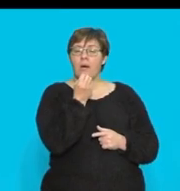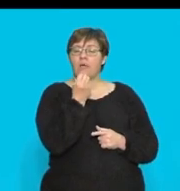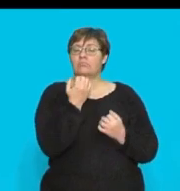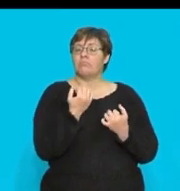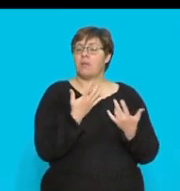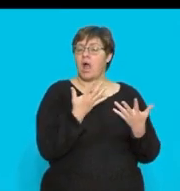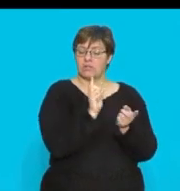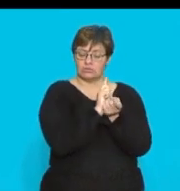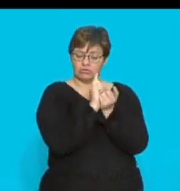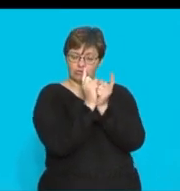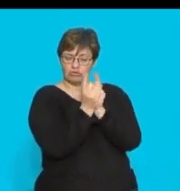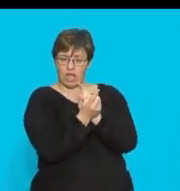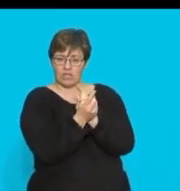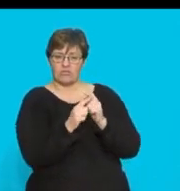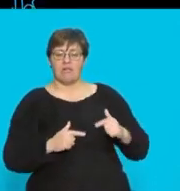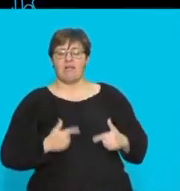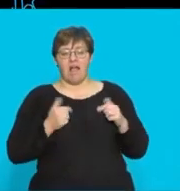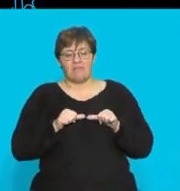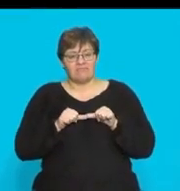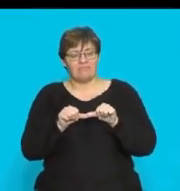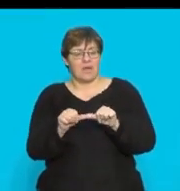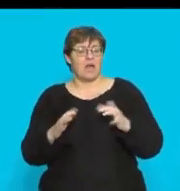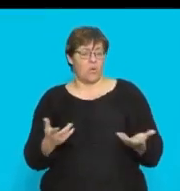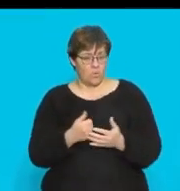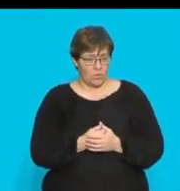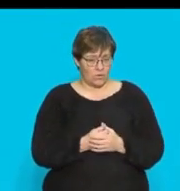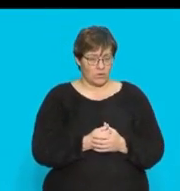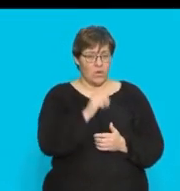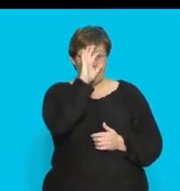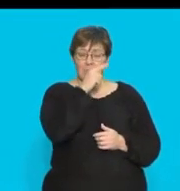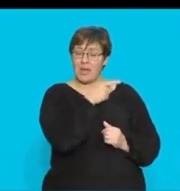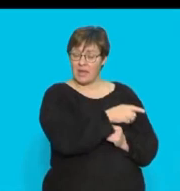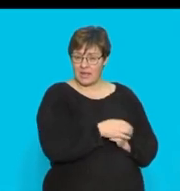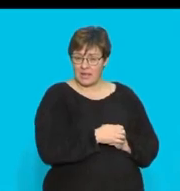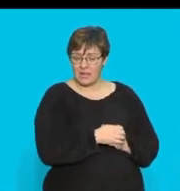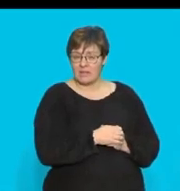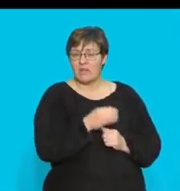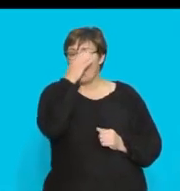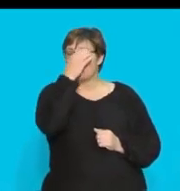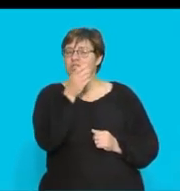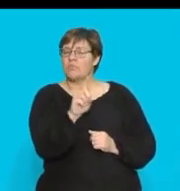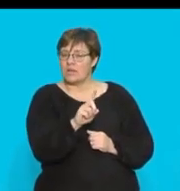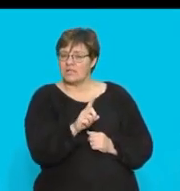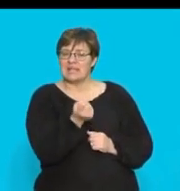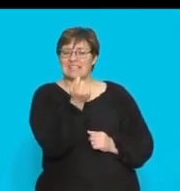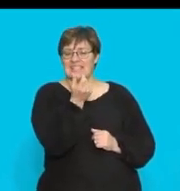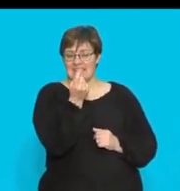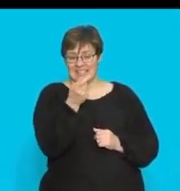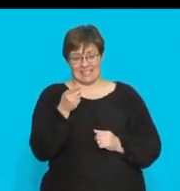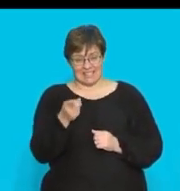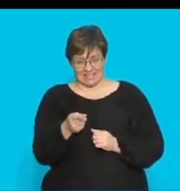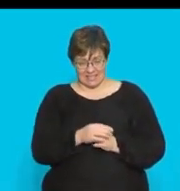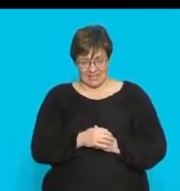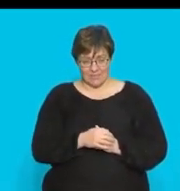Now remember what we said when we go back to this concept, right? We looked at the concepts of seeds.